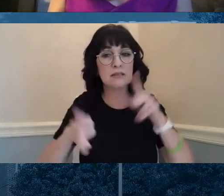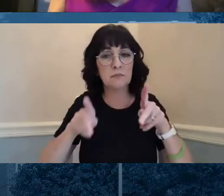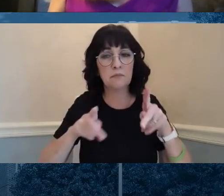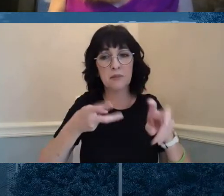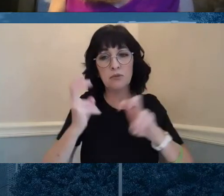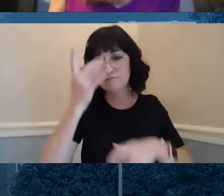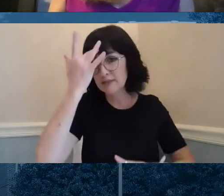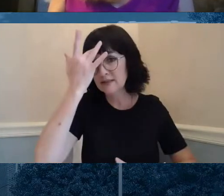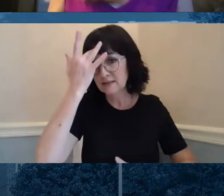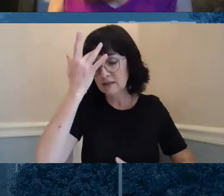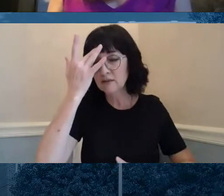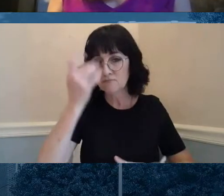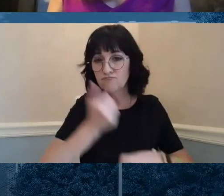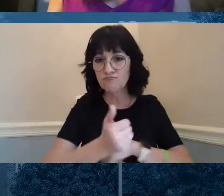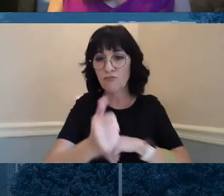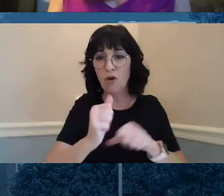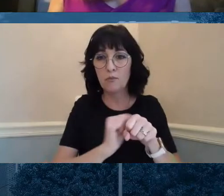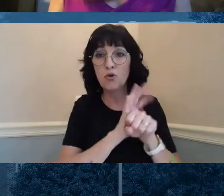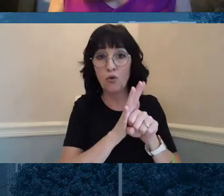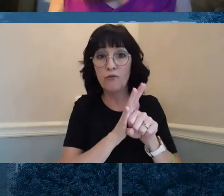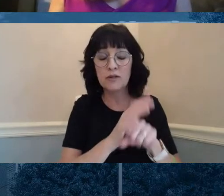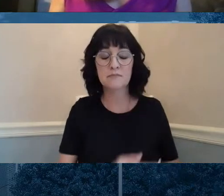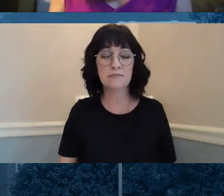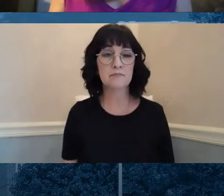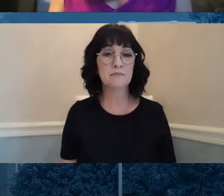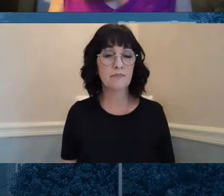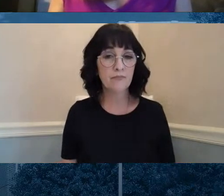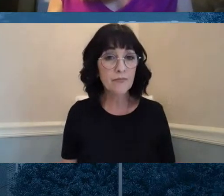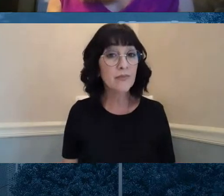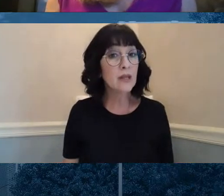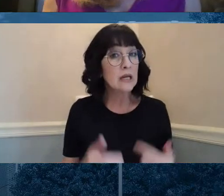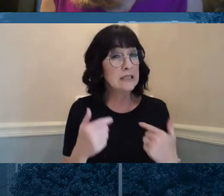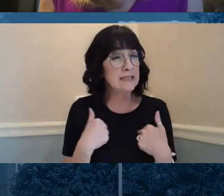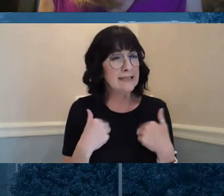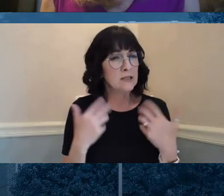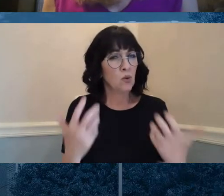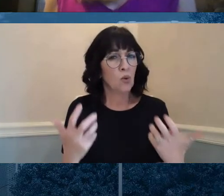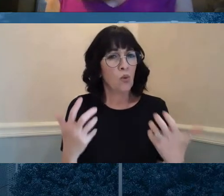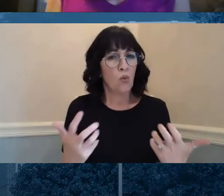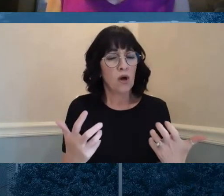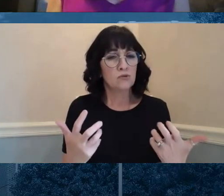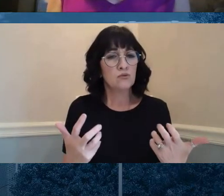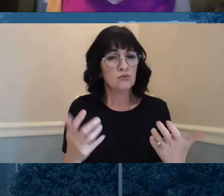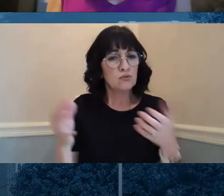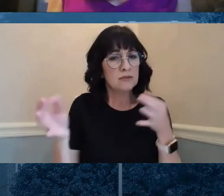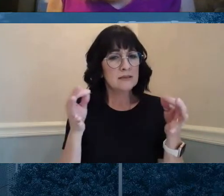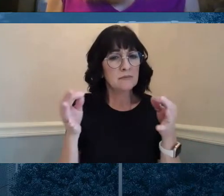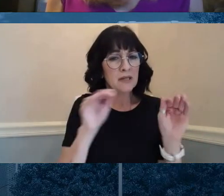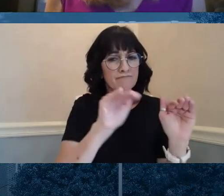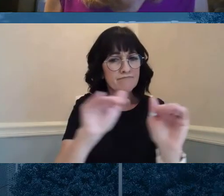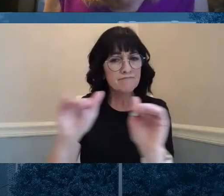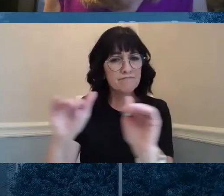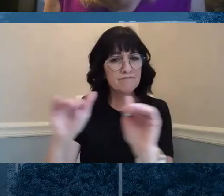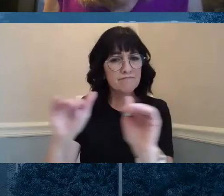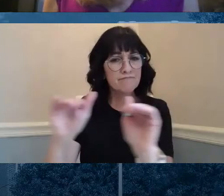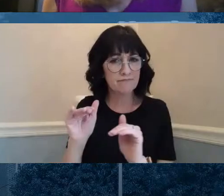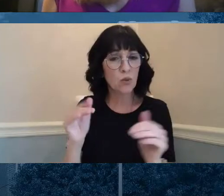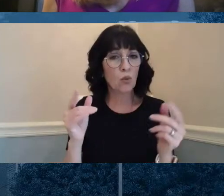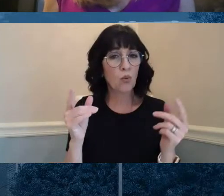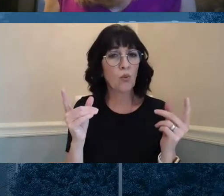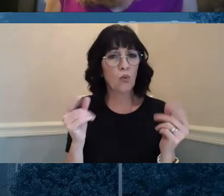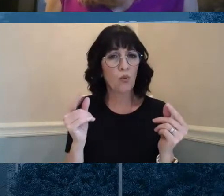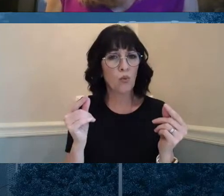I want to also touch on the variants that we're seeing. What is still on the rise